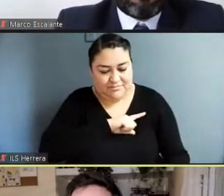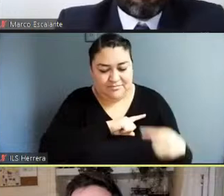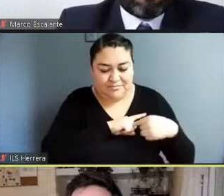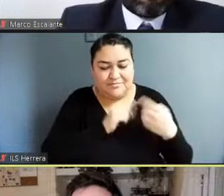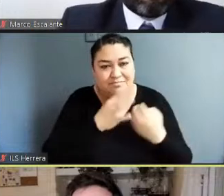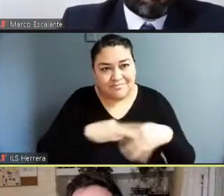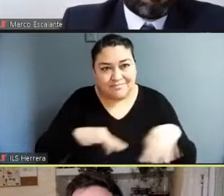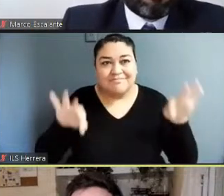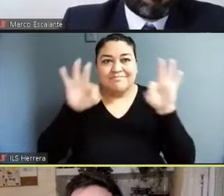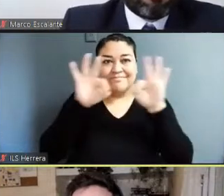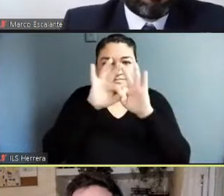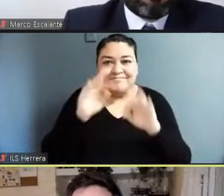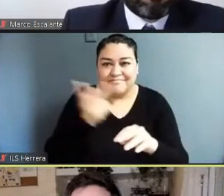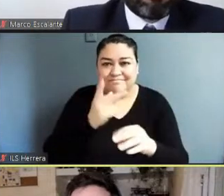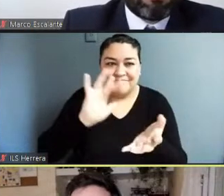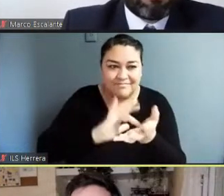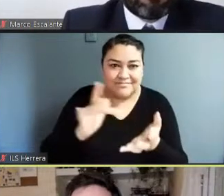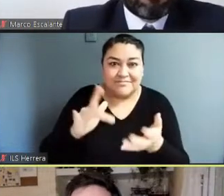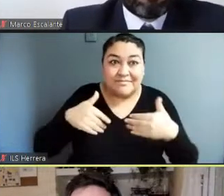of events,